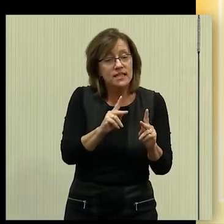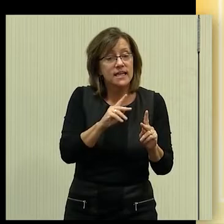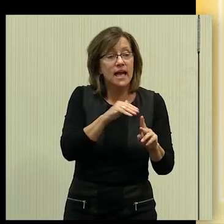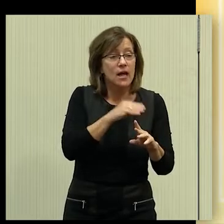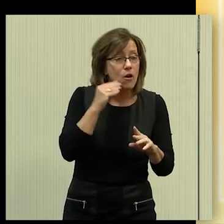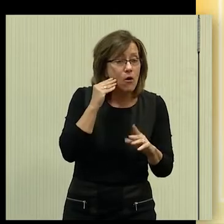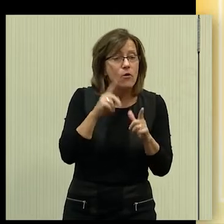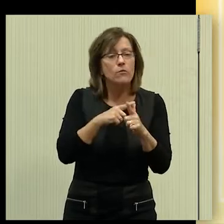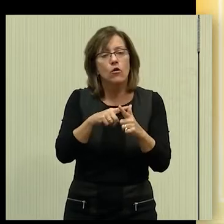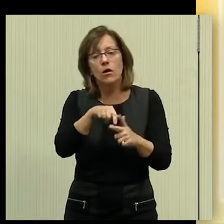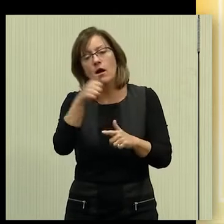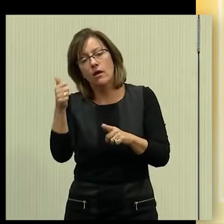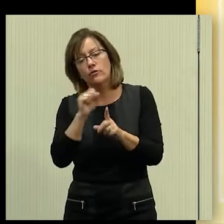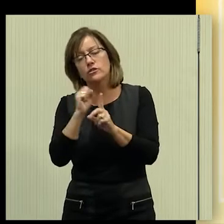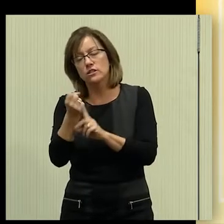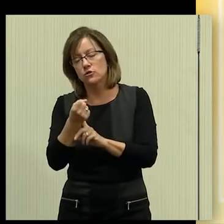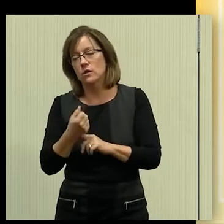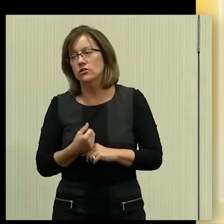where they are.